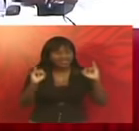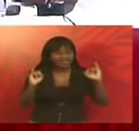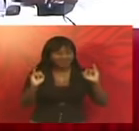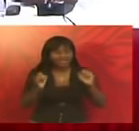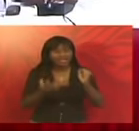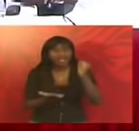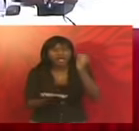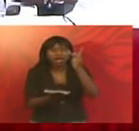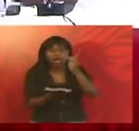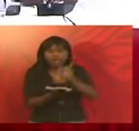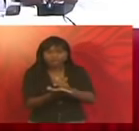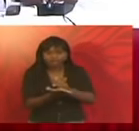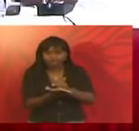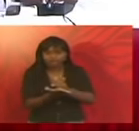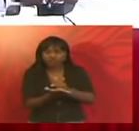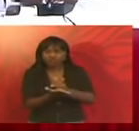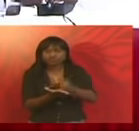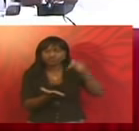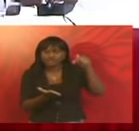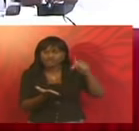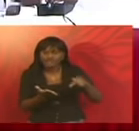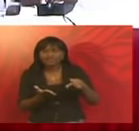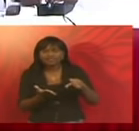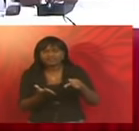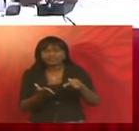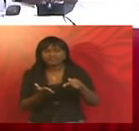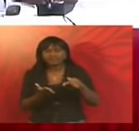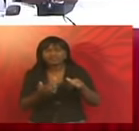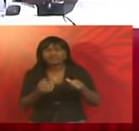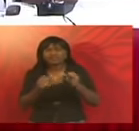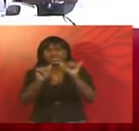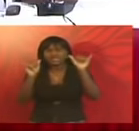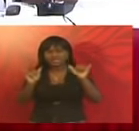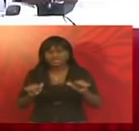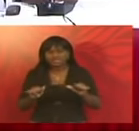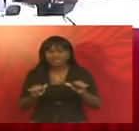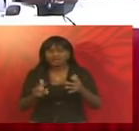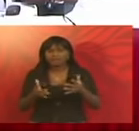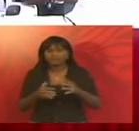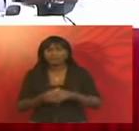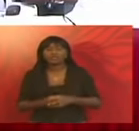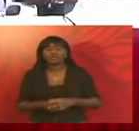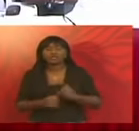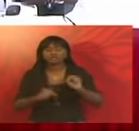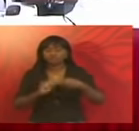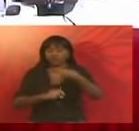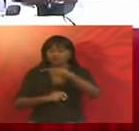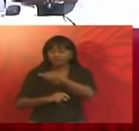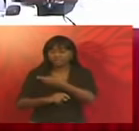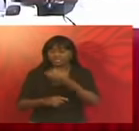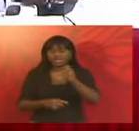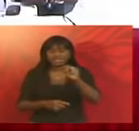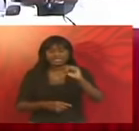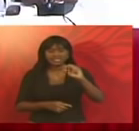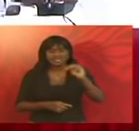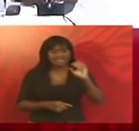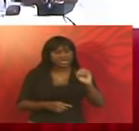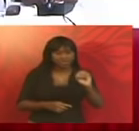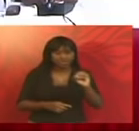approve this tried and tested platform, which is the deactivated virus, a vaccine like Sinopharm, to